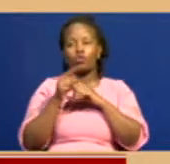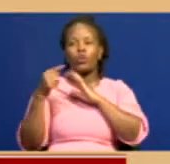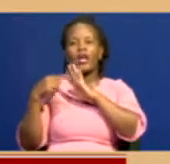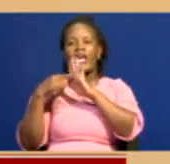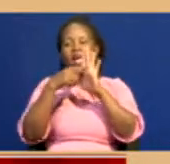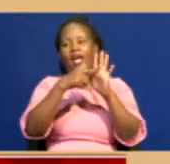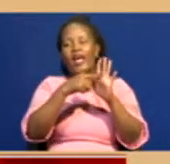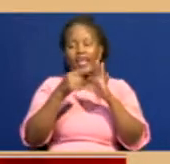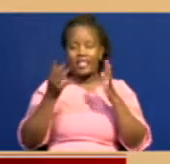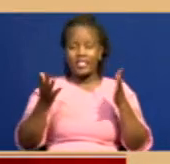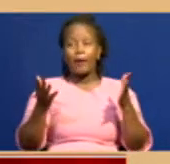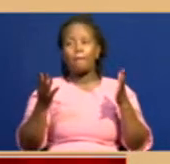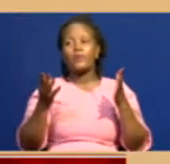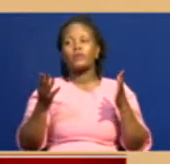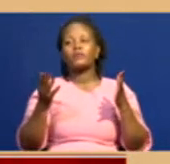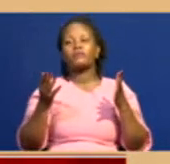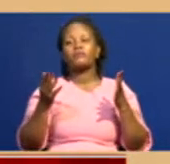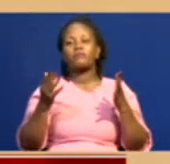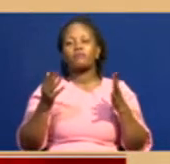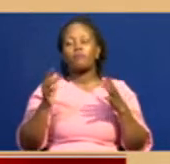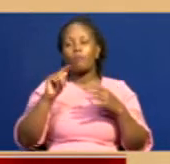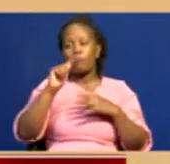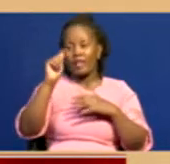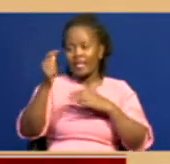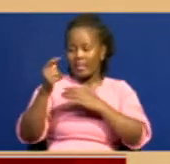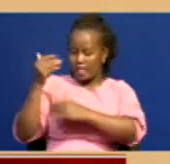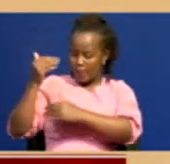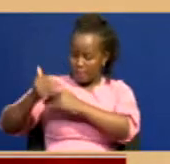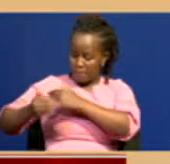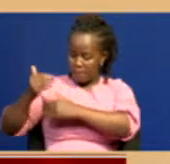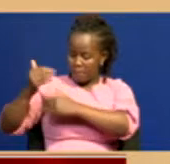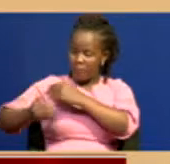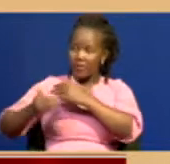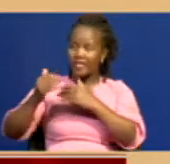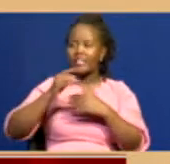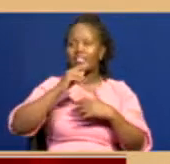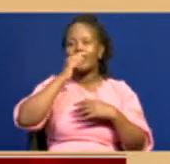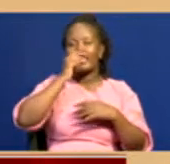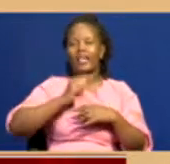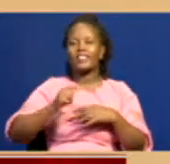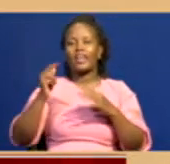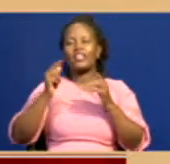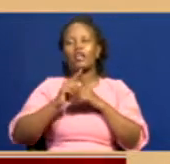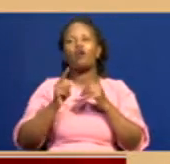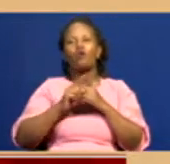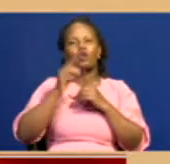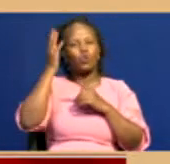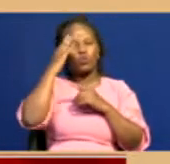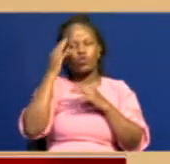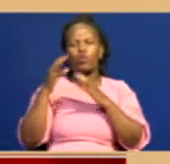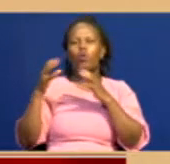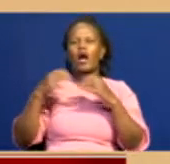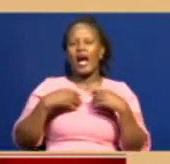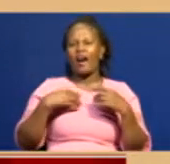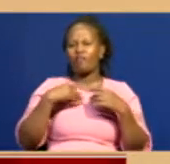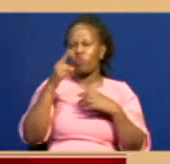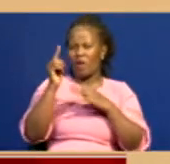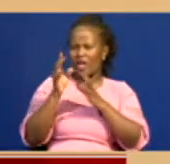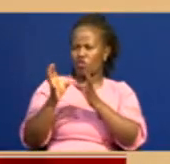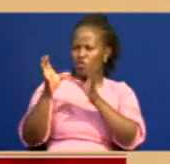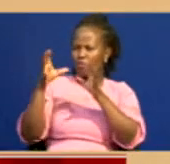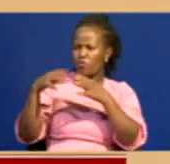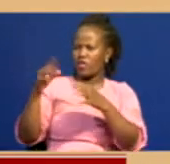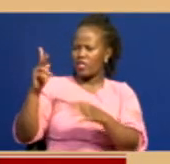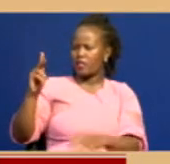example, where Kenya borders Tanzania, and we know very well that Kuria, there is